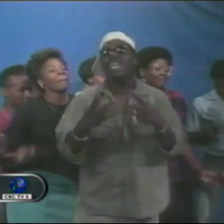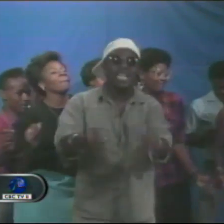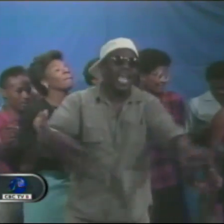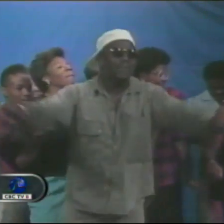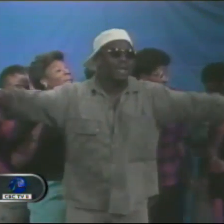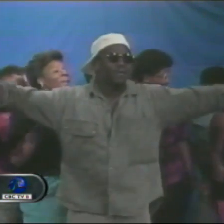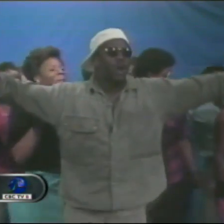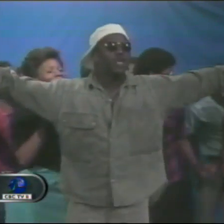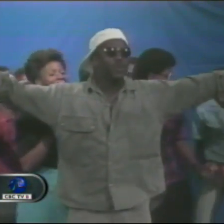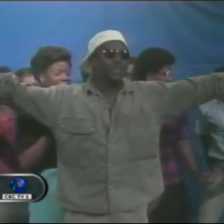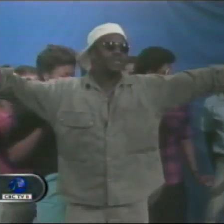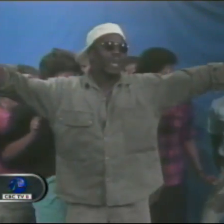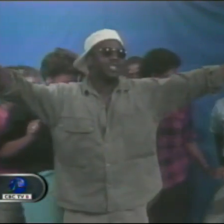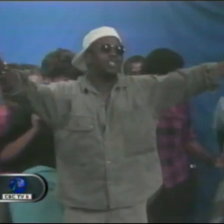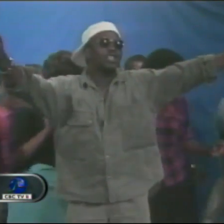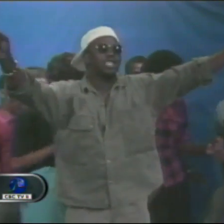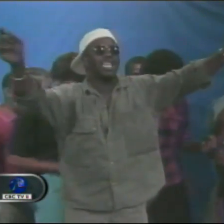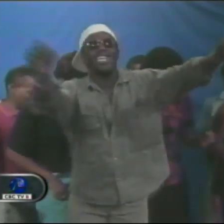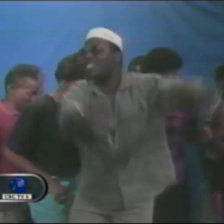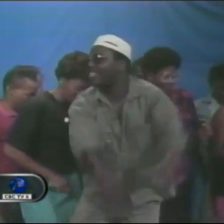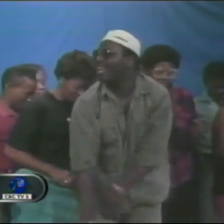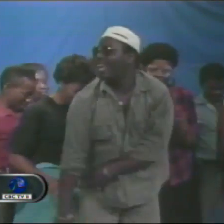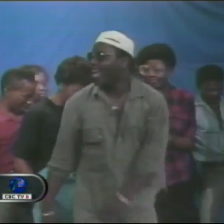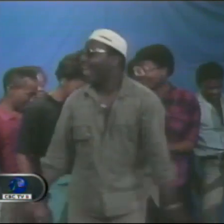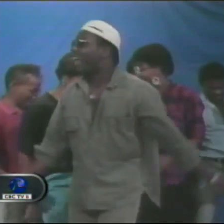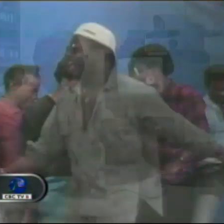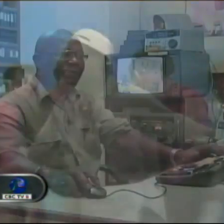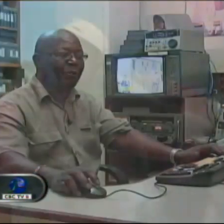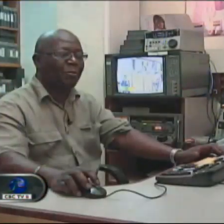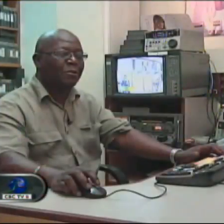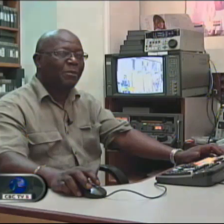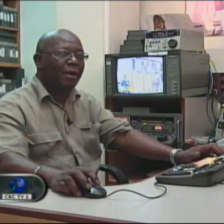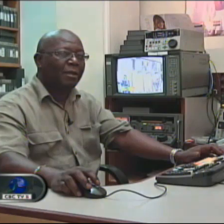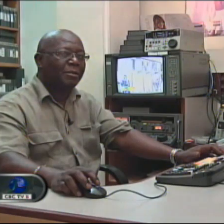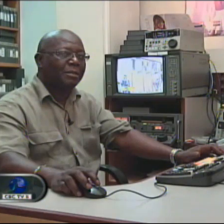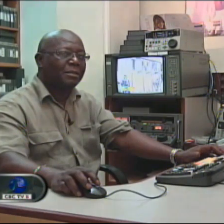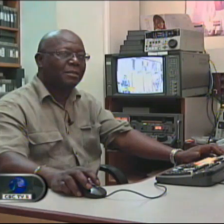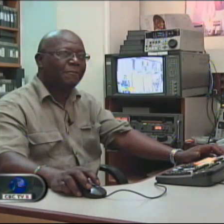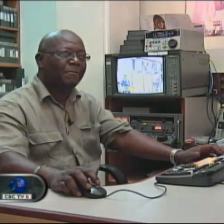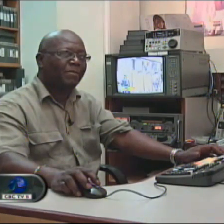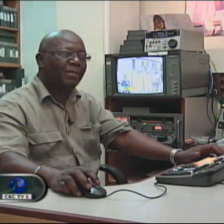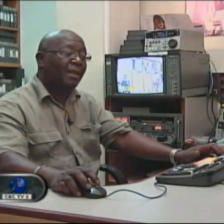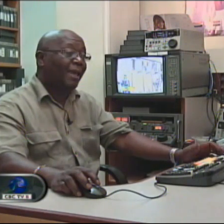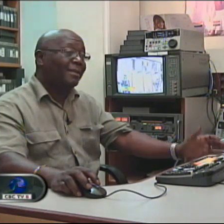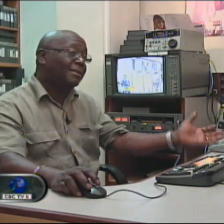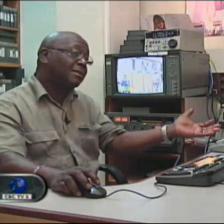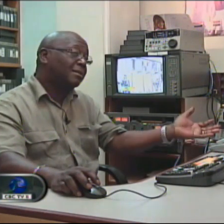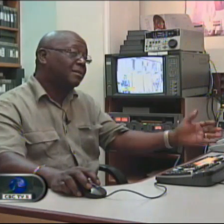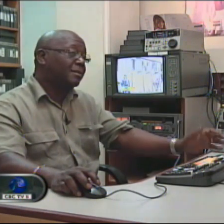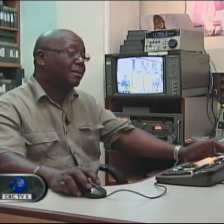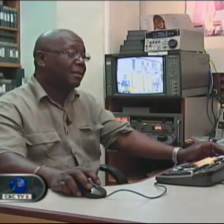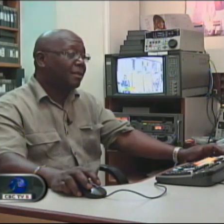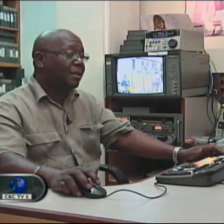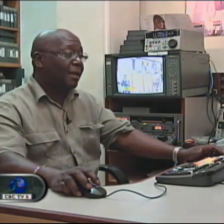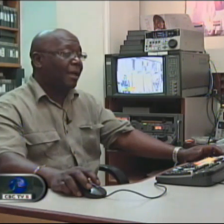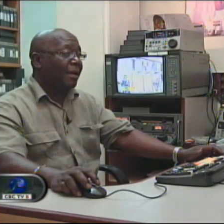an employee of CBC for the past 25 years. For the most part, I was editing.